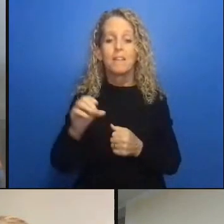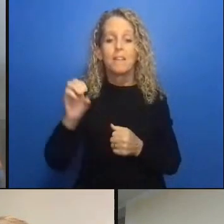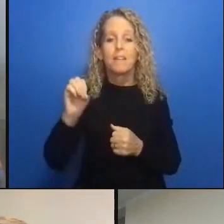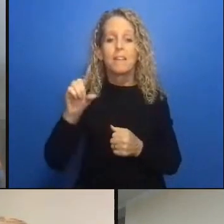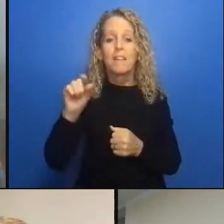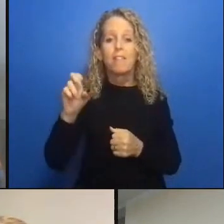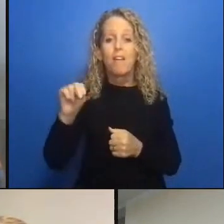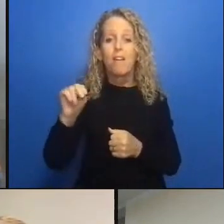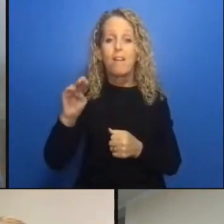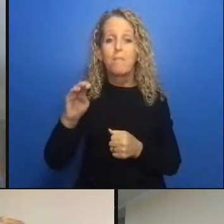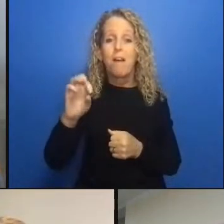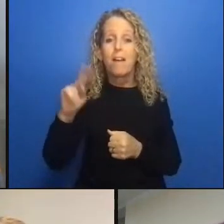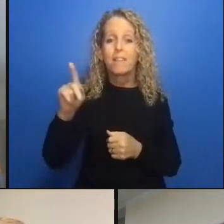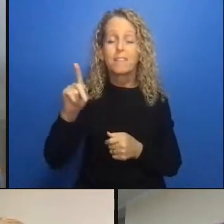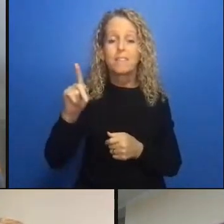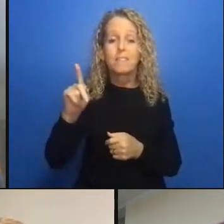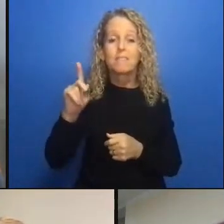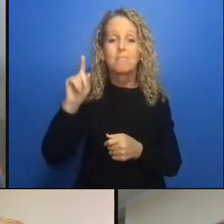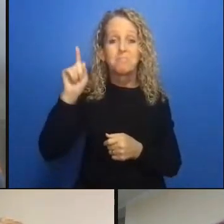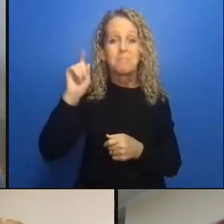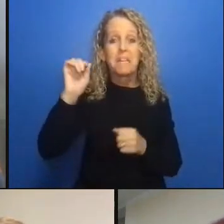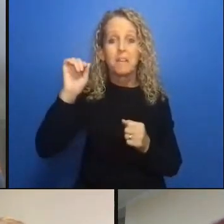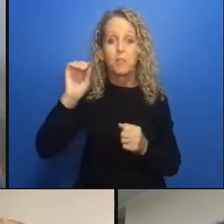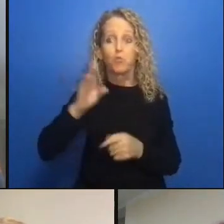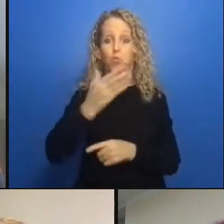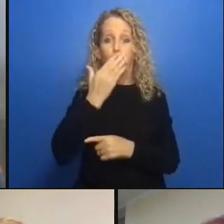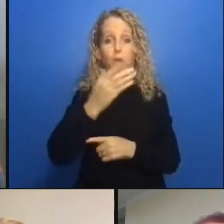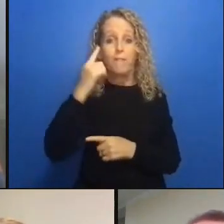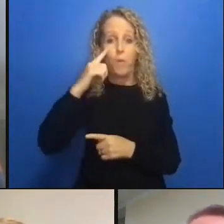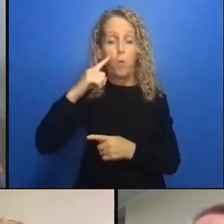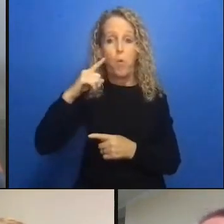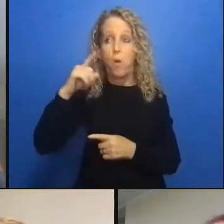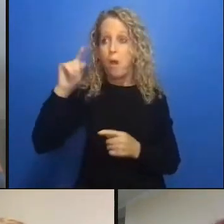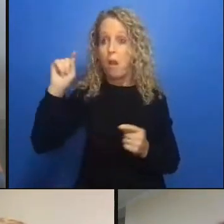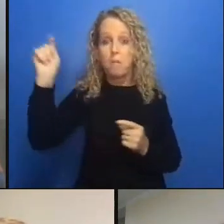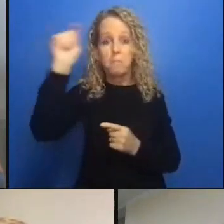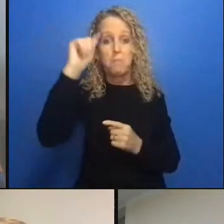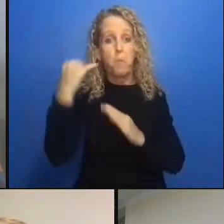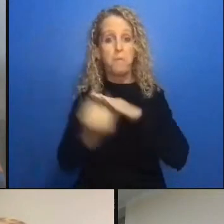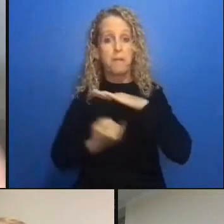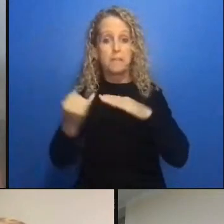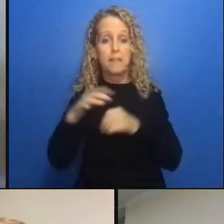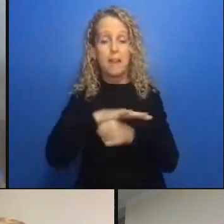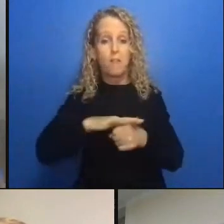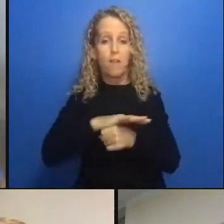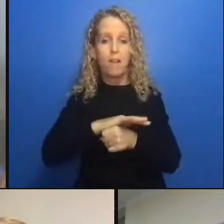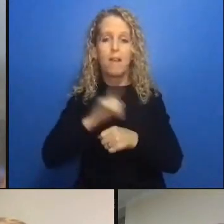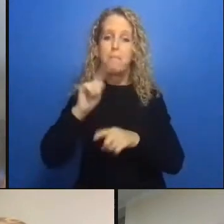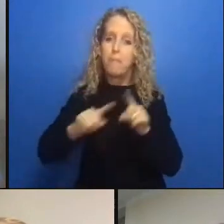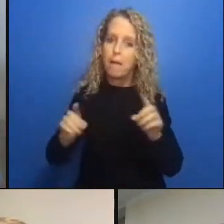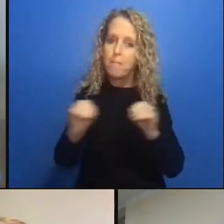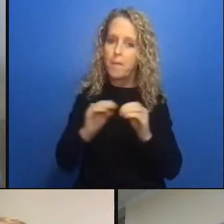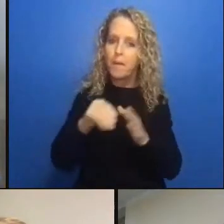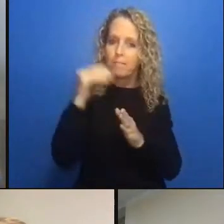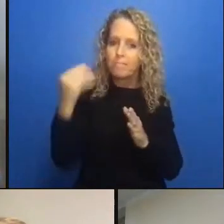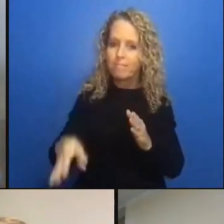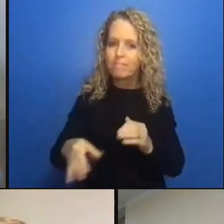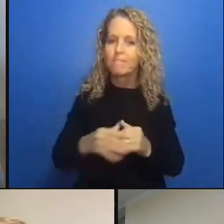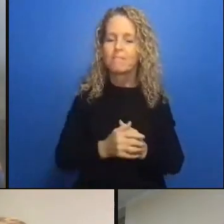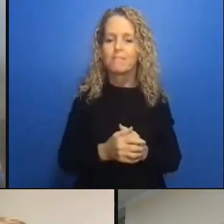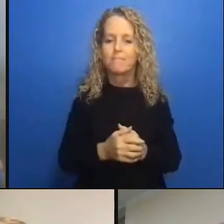to be expensive to operate. That's my little prediction. So I'm interested to hear what others have to say, but that's kind of where I land with it. The real key